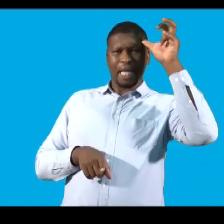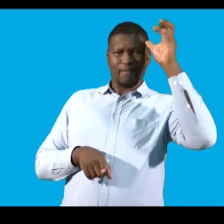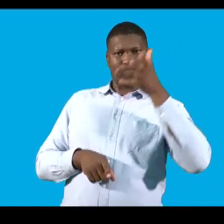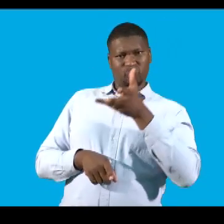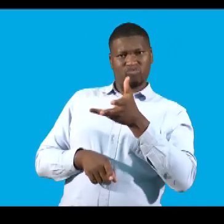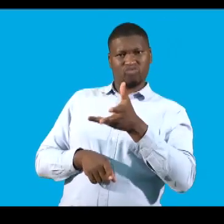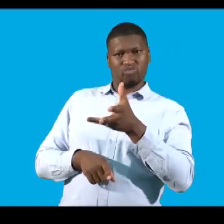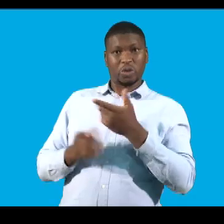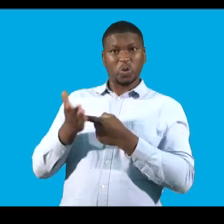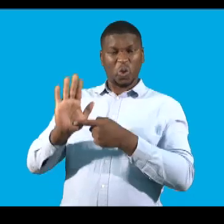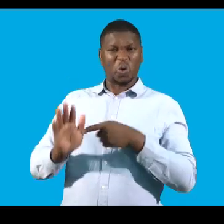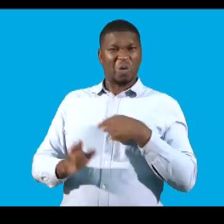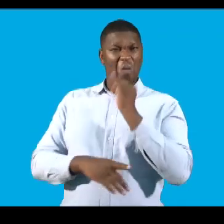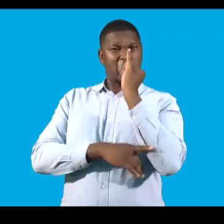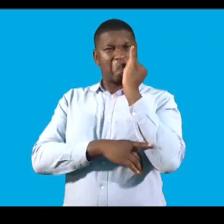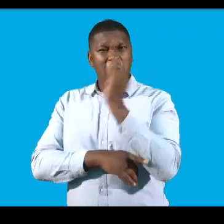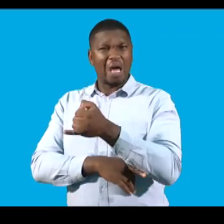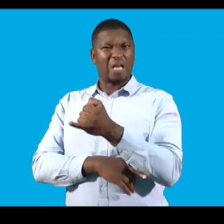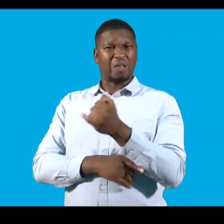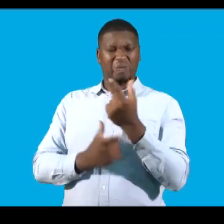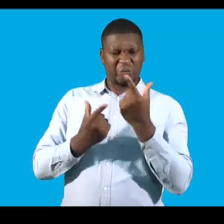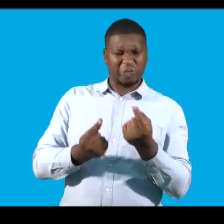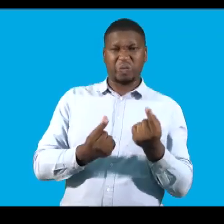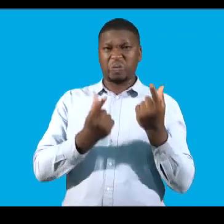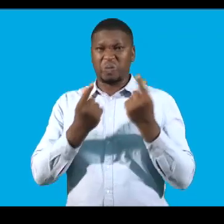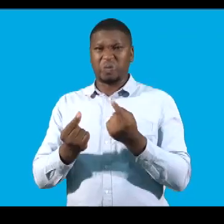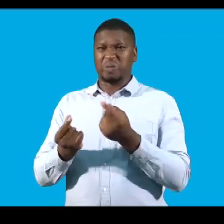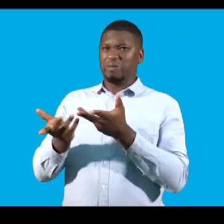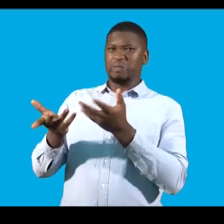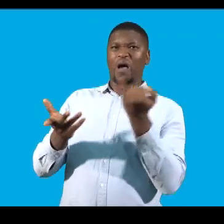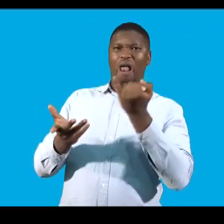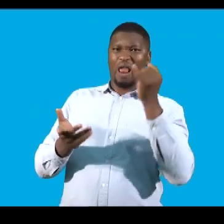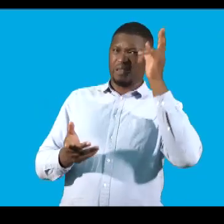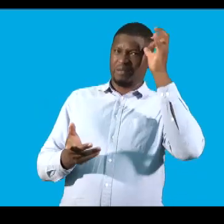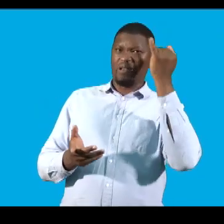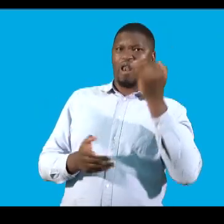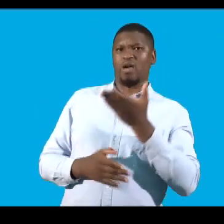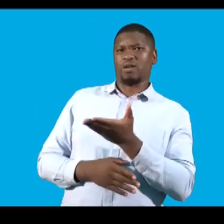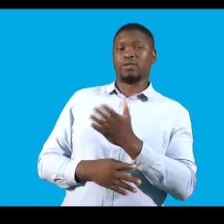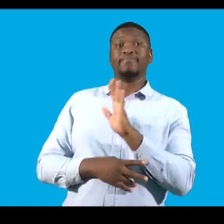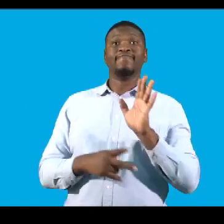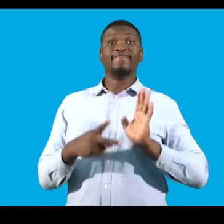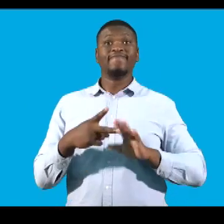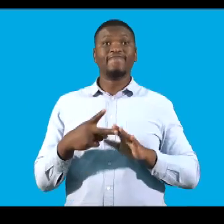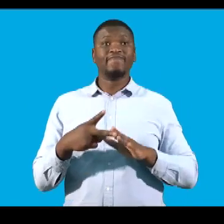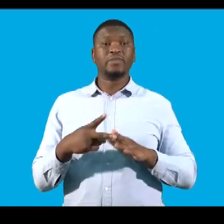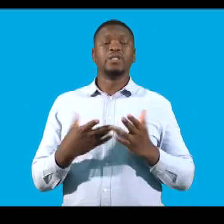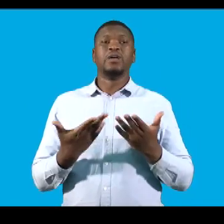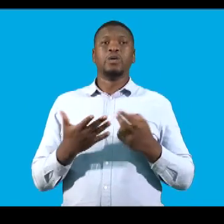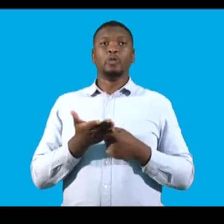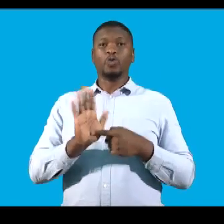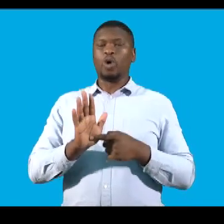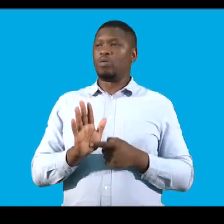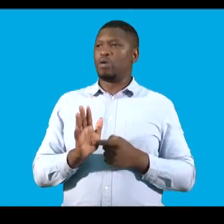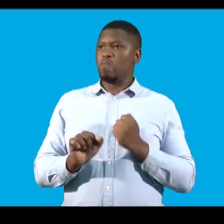shows how evil this apartheid regime has been. And also it creates a